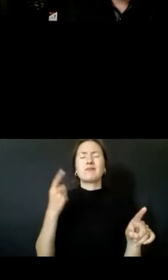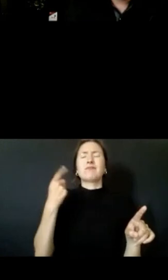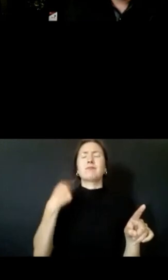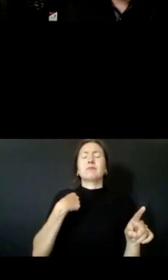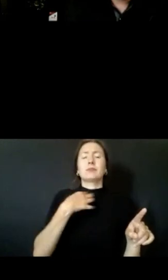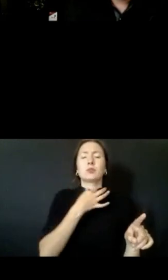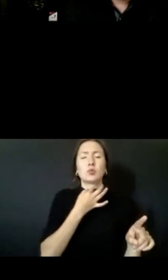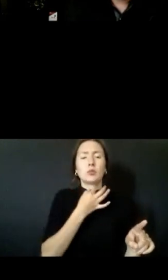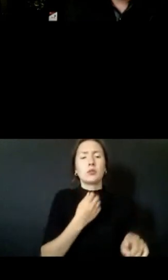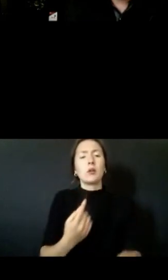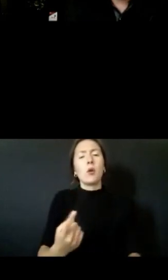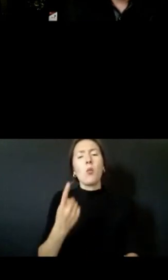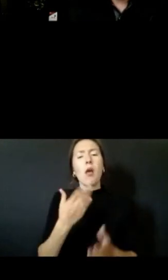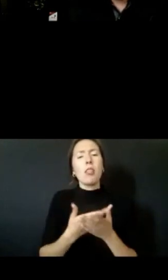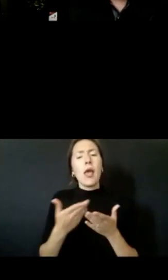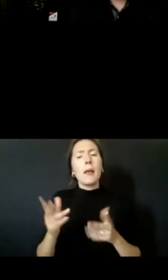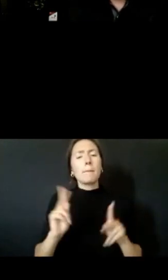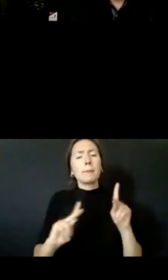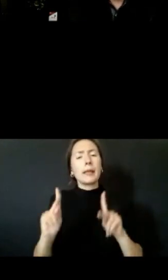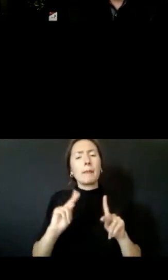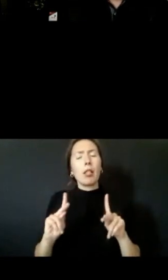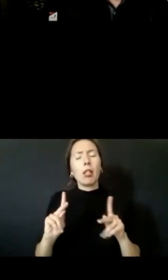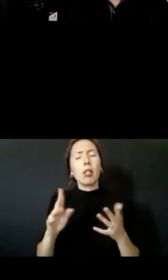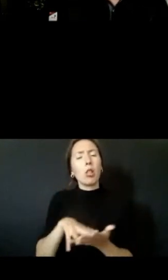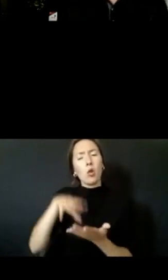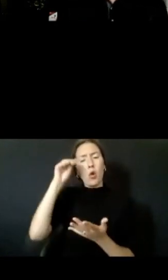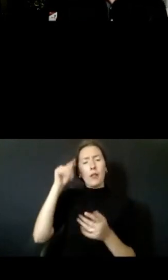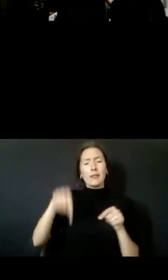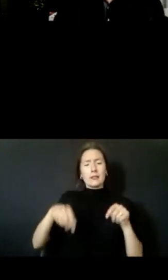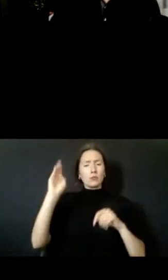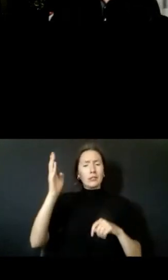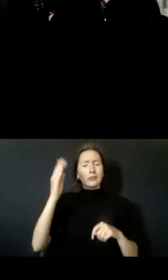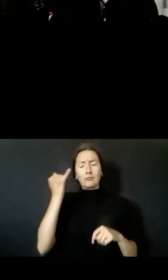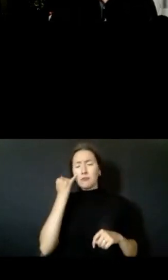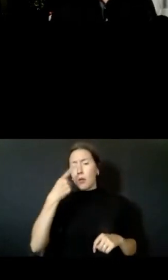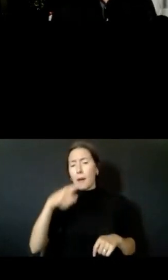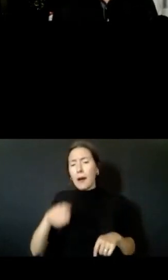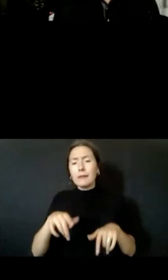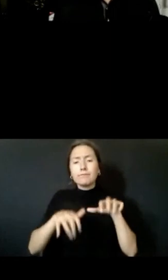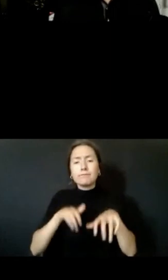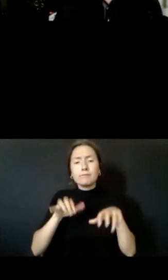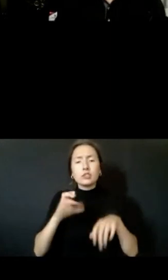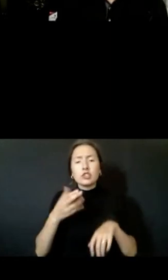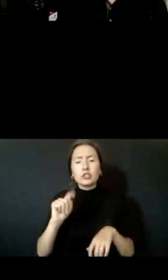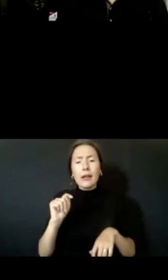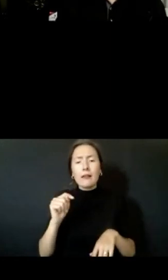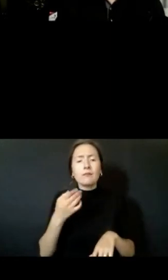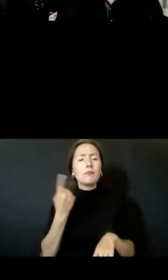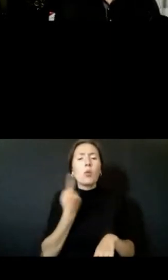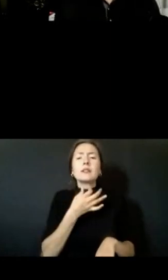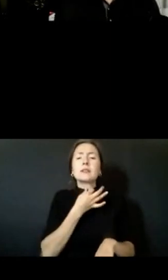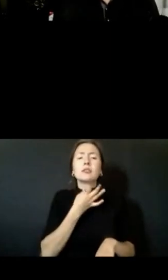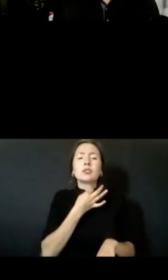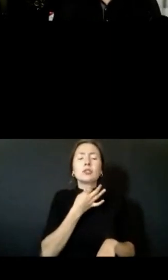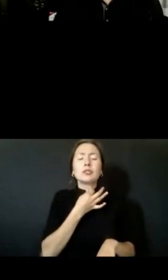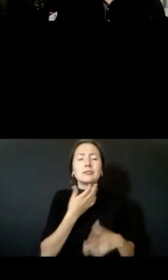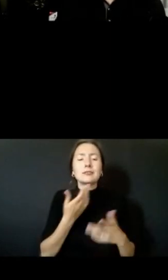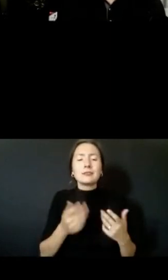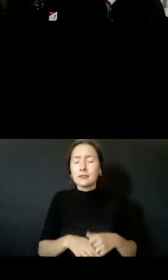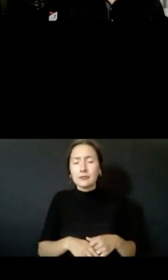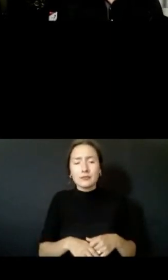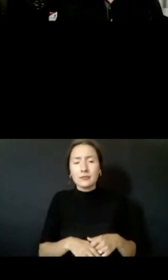gonna let Gwen go and enjoy the rest of her day. I think that's it. Gwen, I'm curious, what is